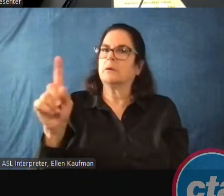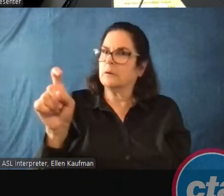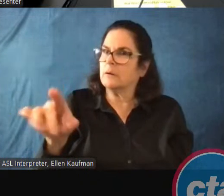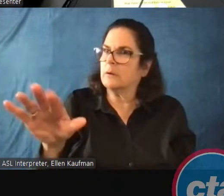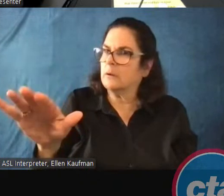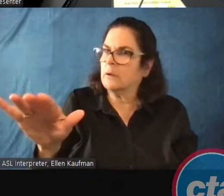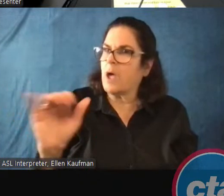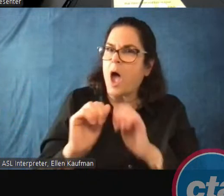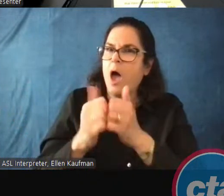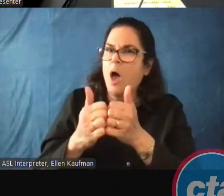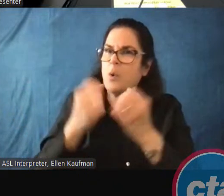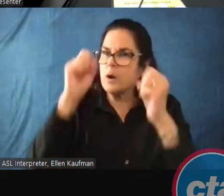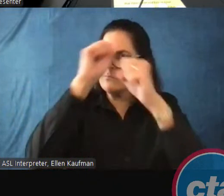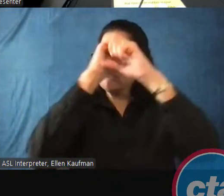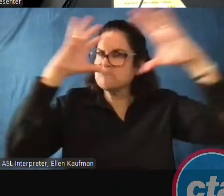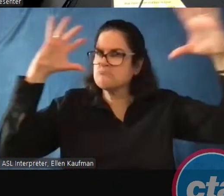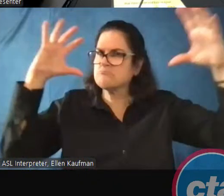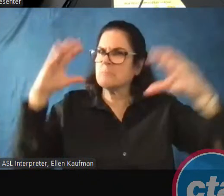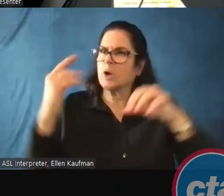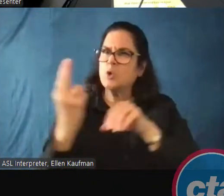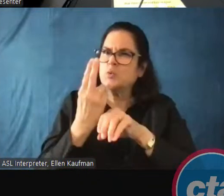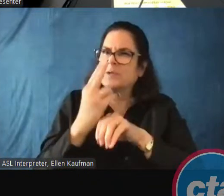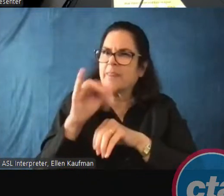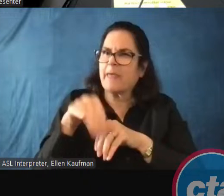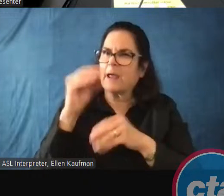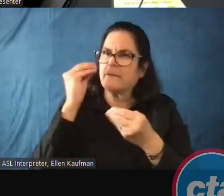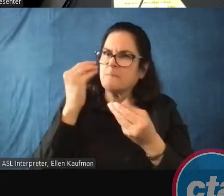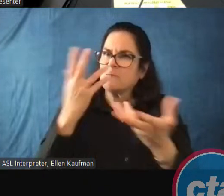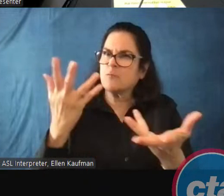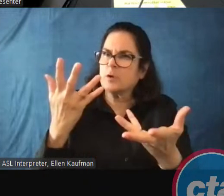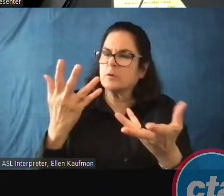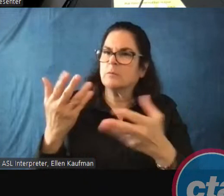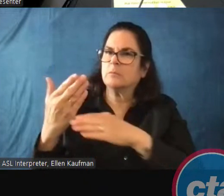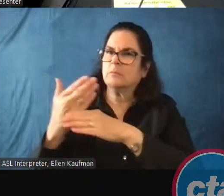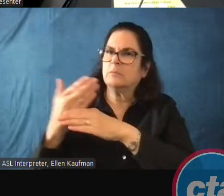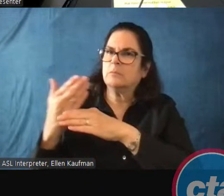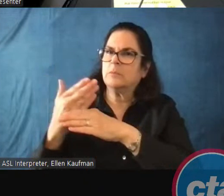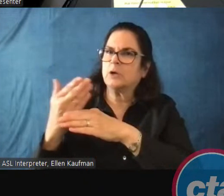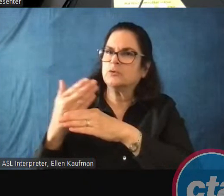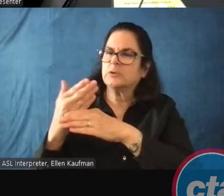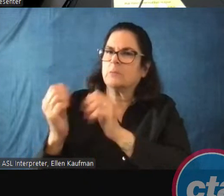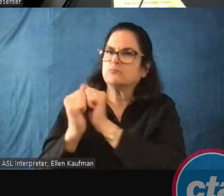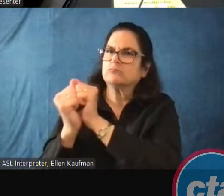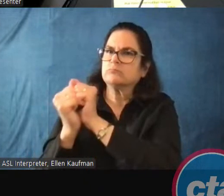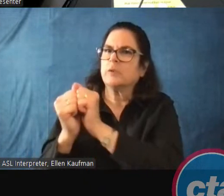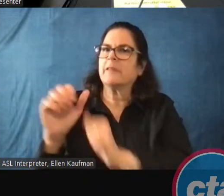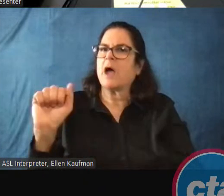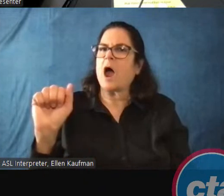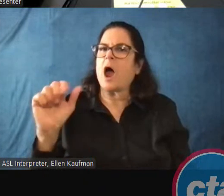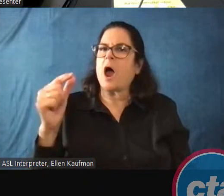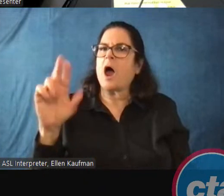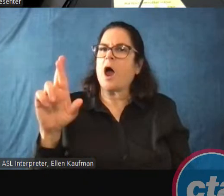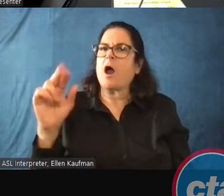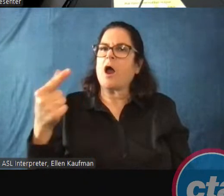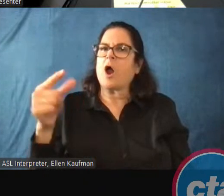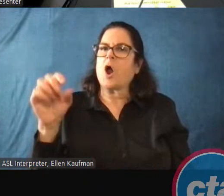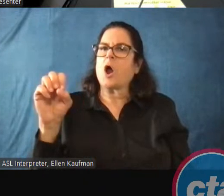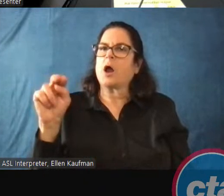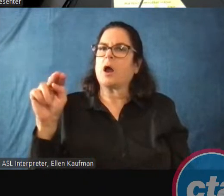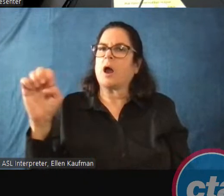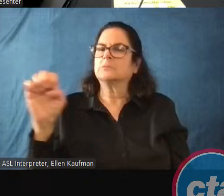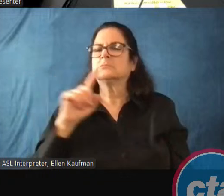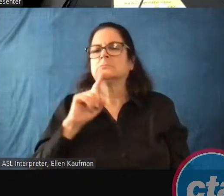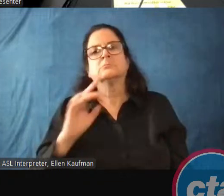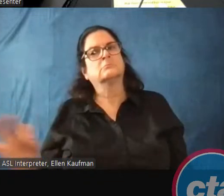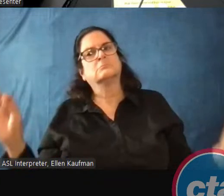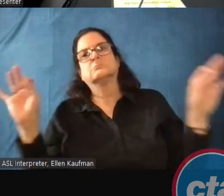think about utilizing this and the partnership that we've had with Argonne has really been invaluable, and how we discuss an investment in